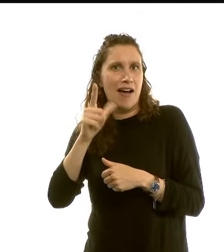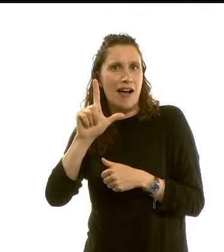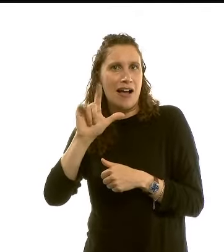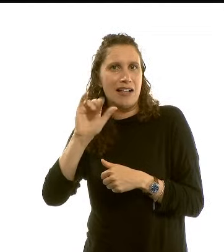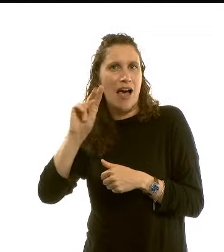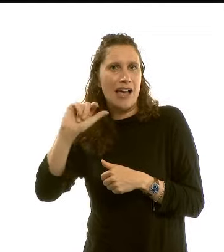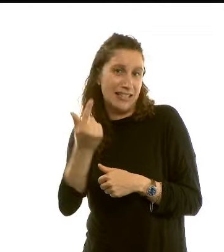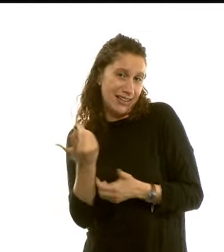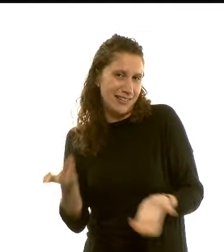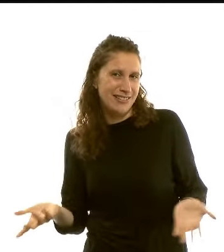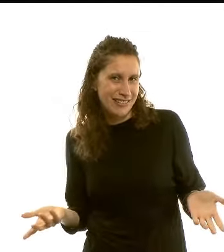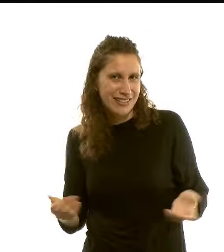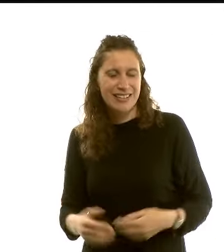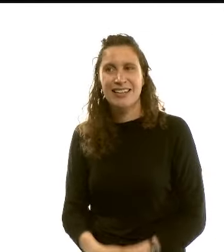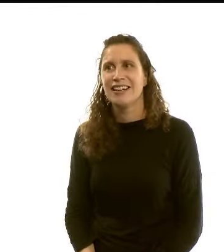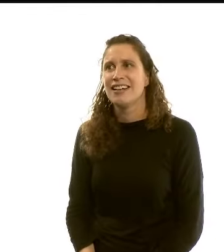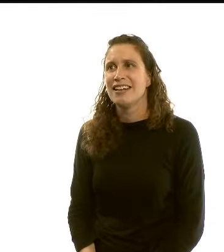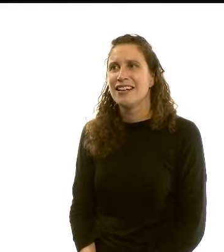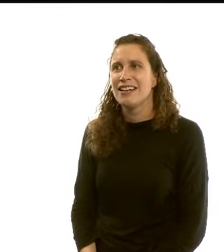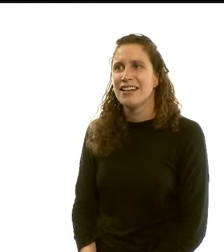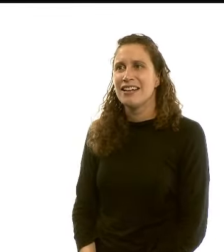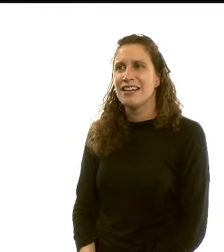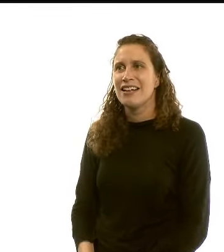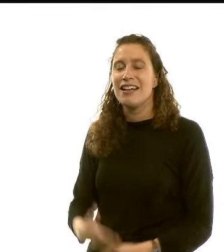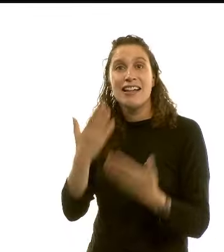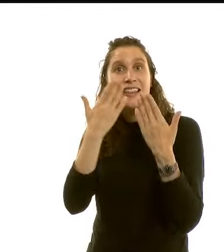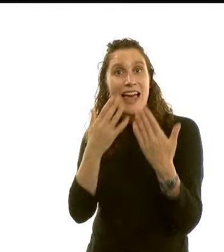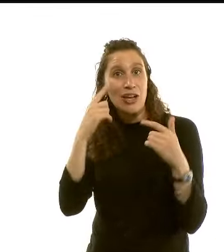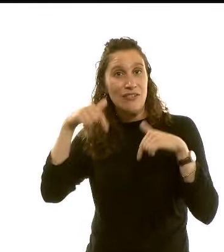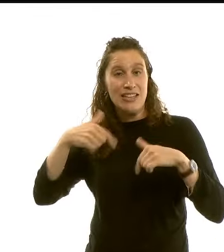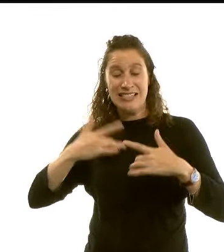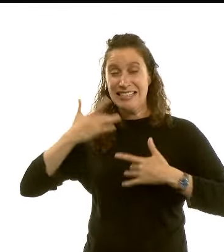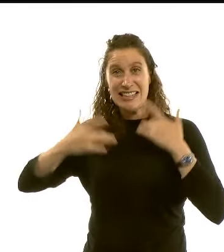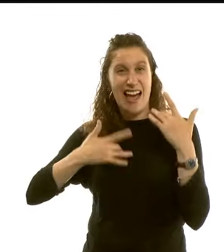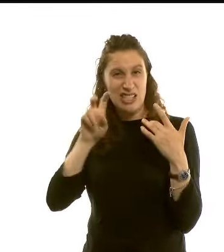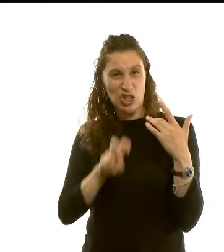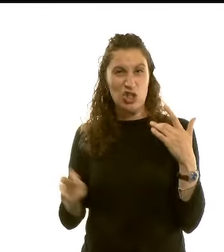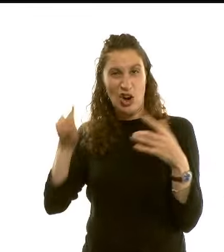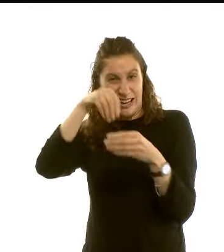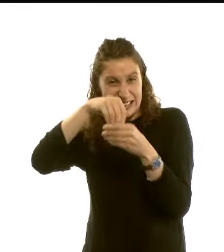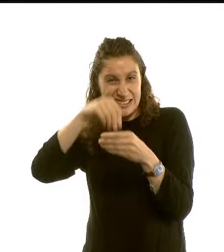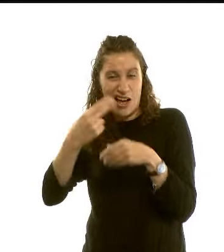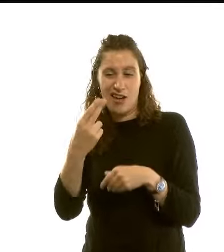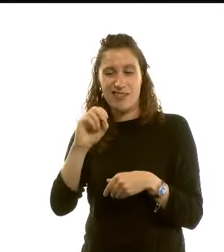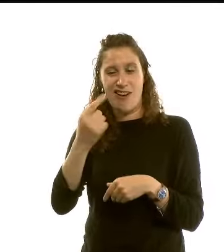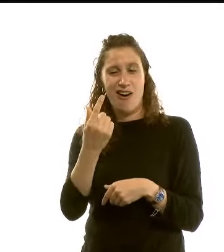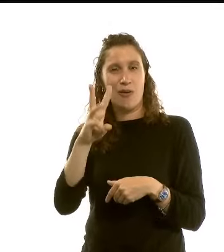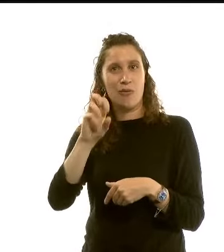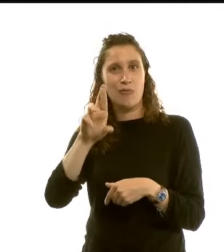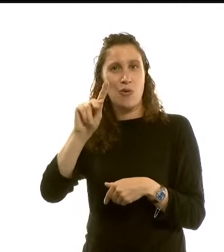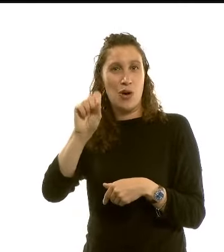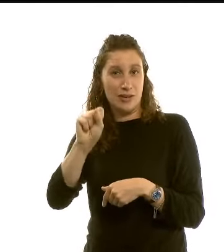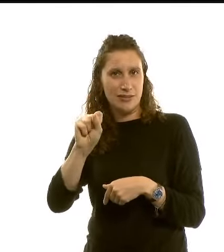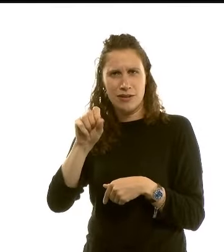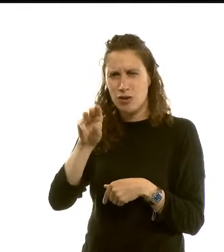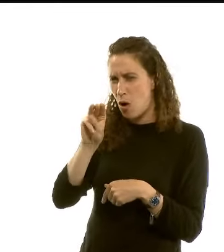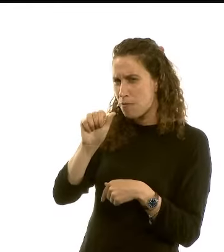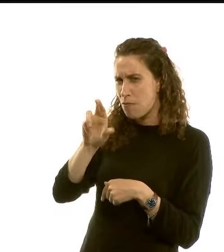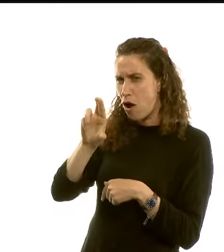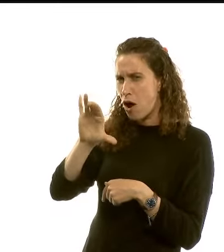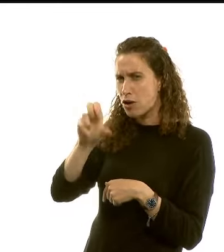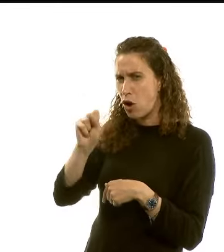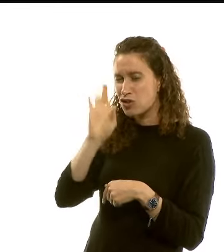thank you. Very smart. Thank you so much for this incredibly exciting journey inside Hogwarts. Now, Marcos, are you going to disappear in